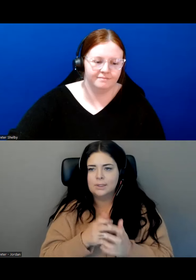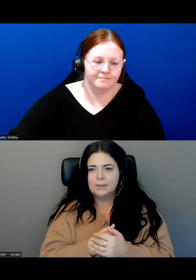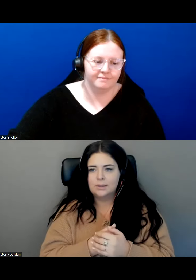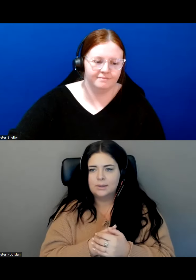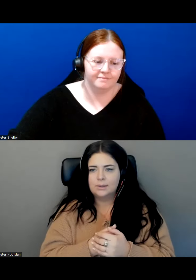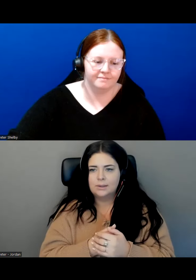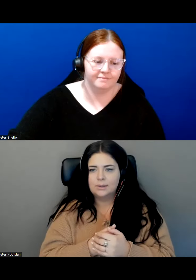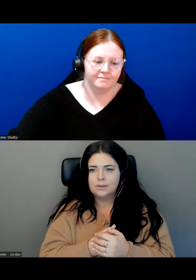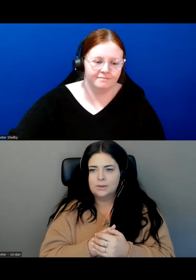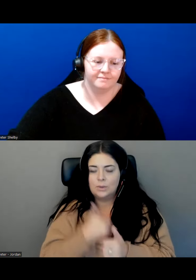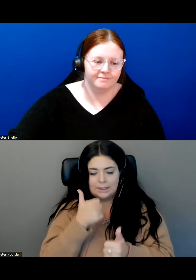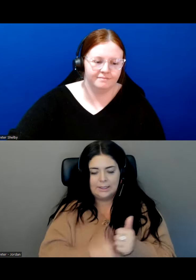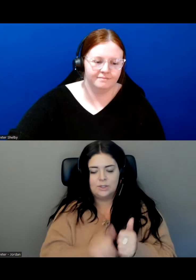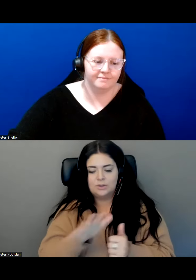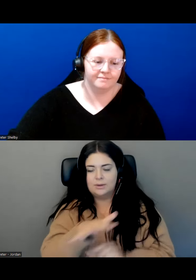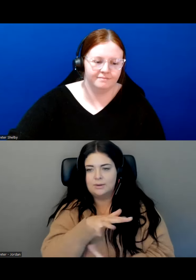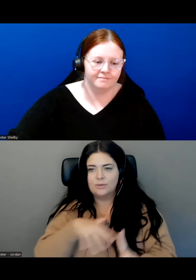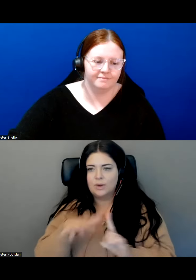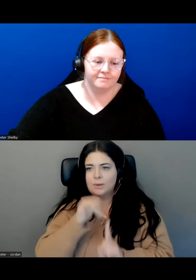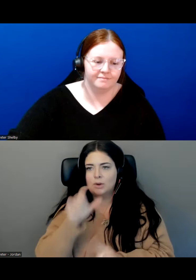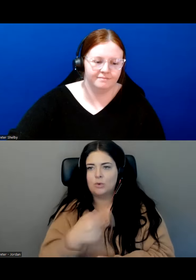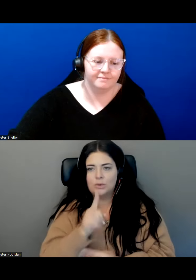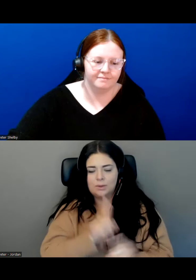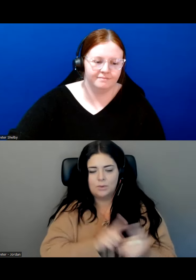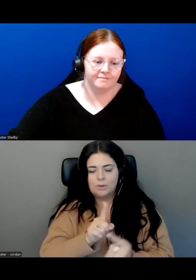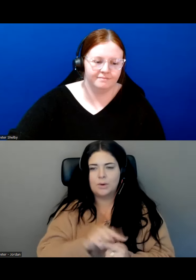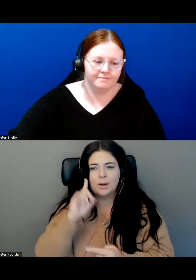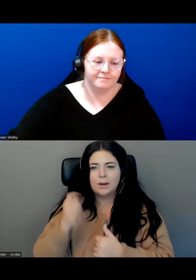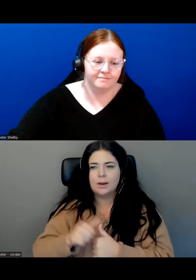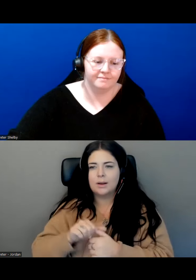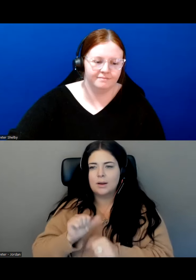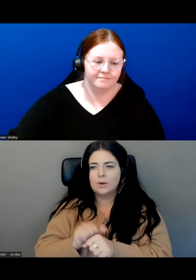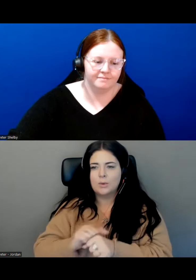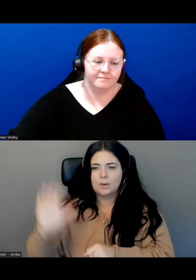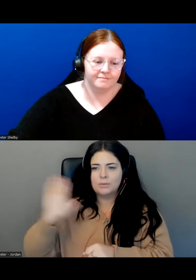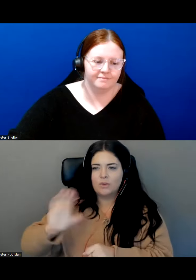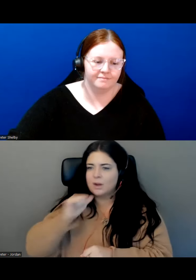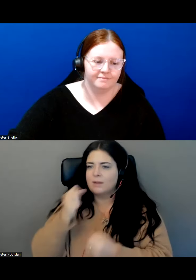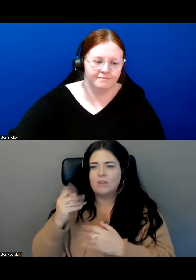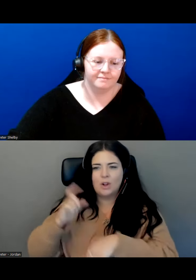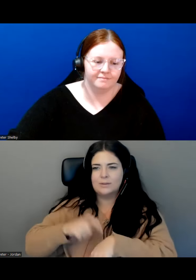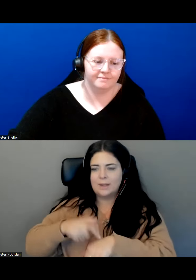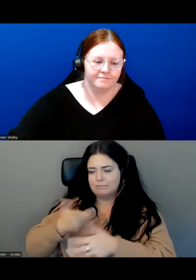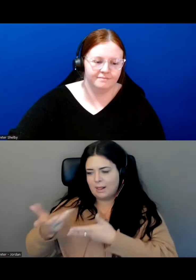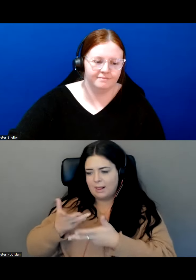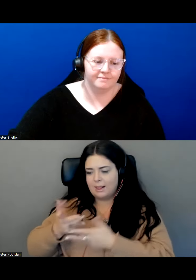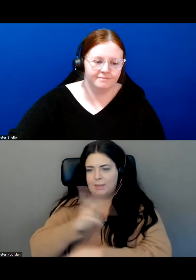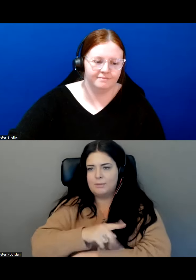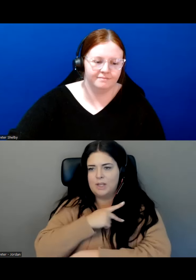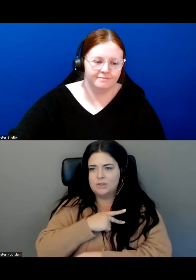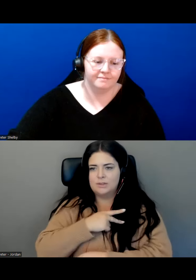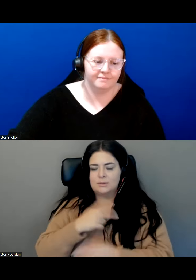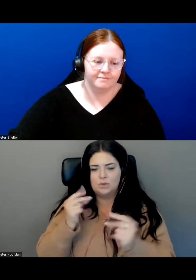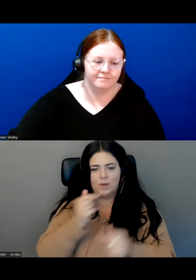every environment that they find themselves. And I did used to work at a clinic where I didn't have much time to spend with my patients